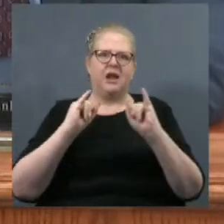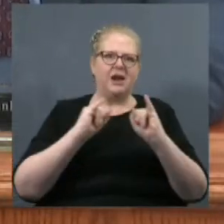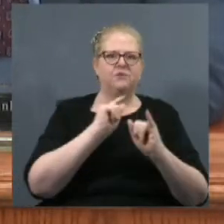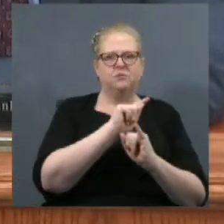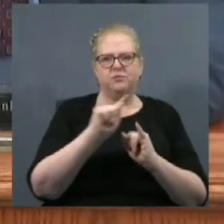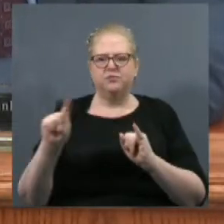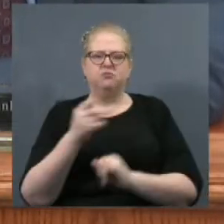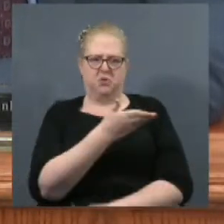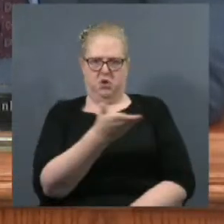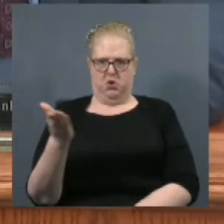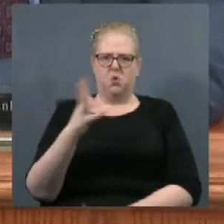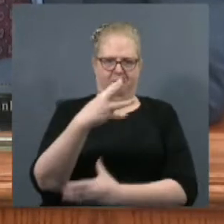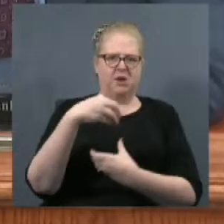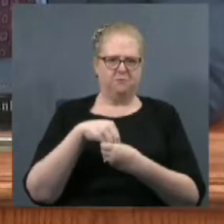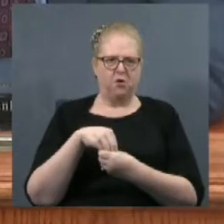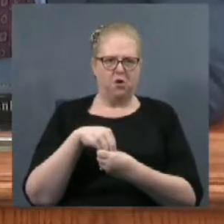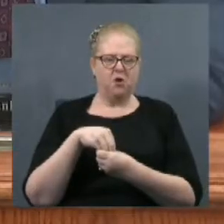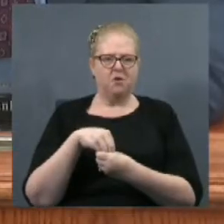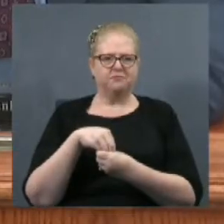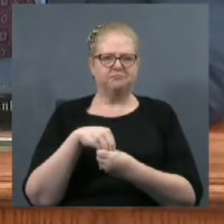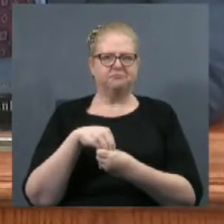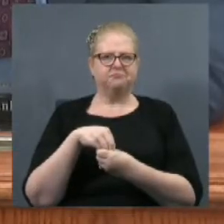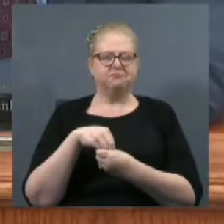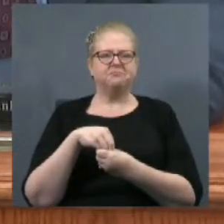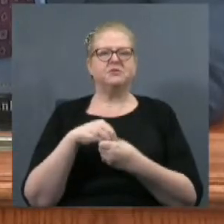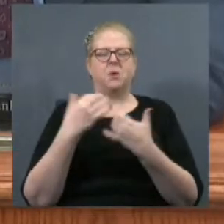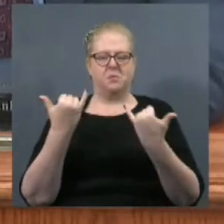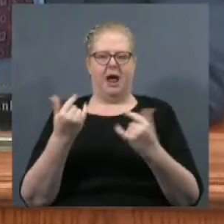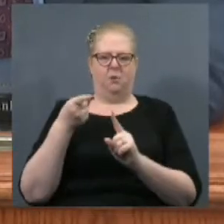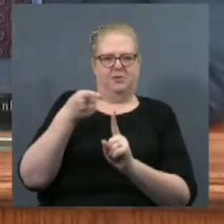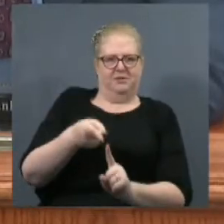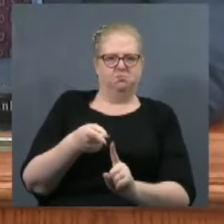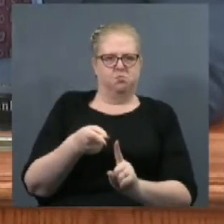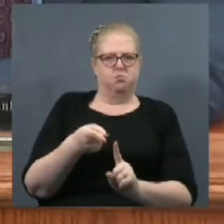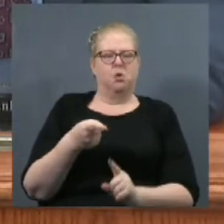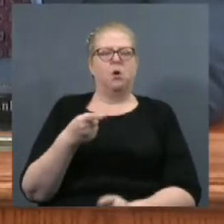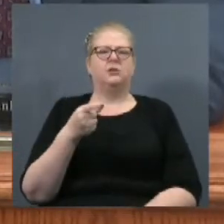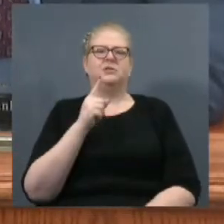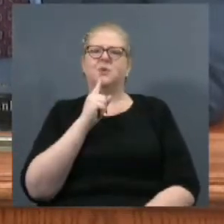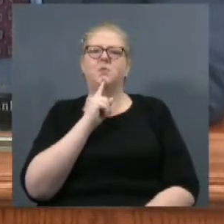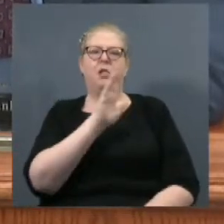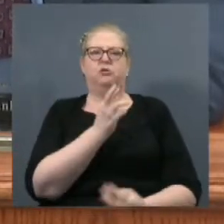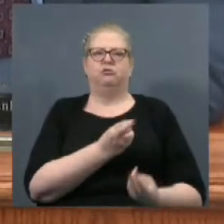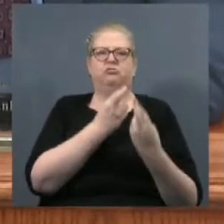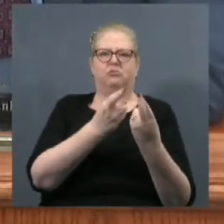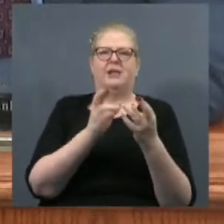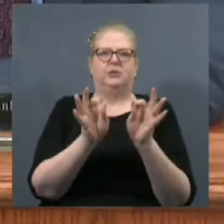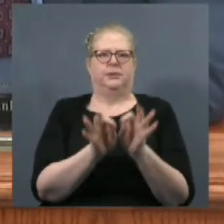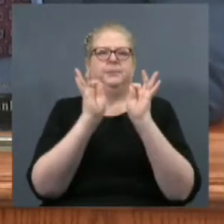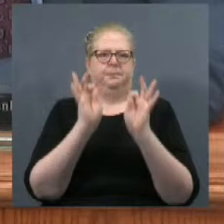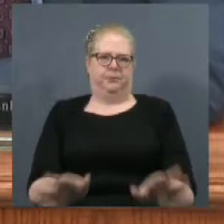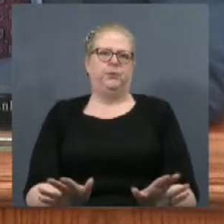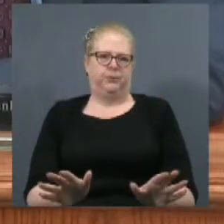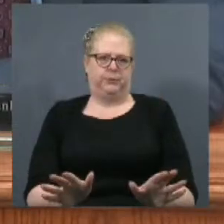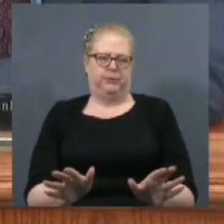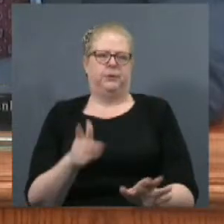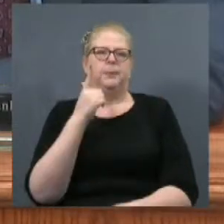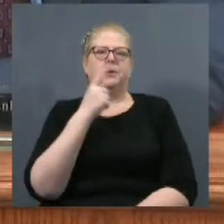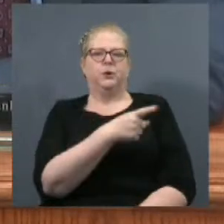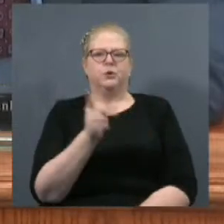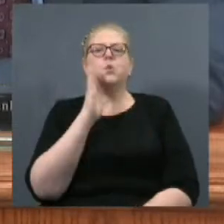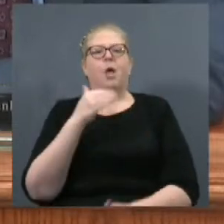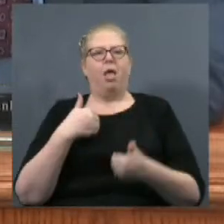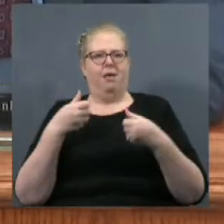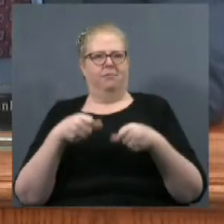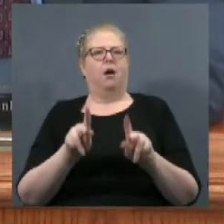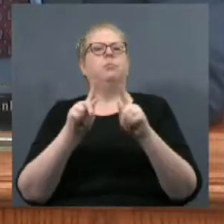all have been a part of, and we're here today. So as I shared, this will be moot because you'll have the opportunity to hire